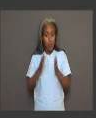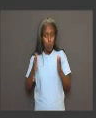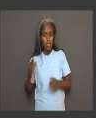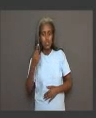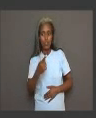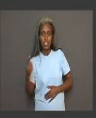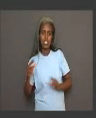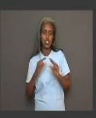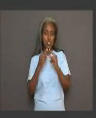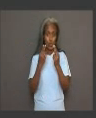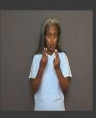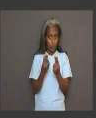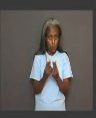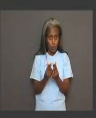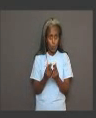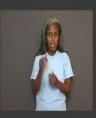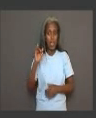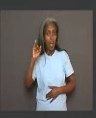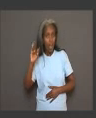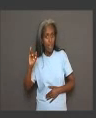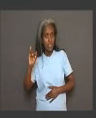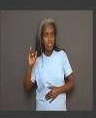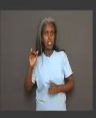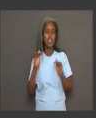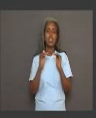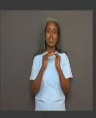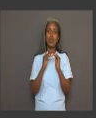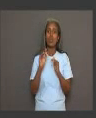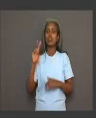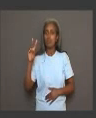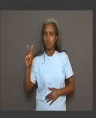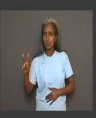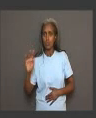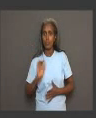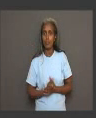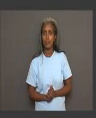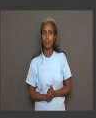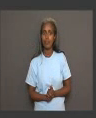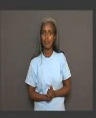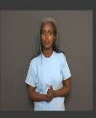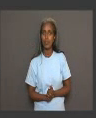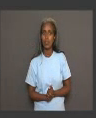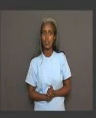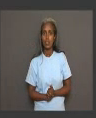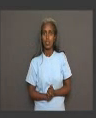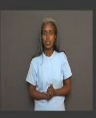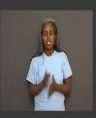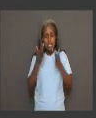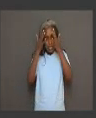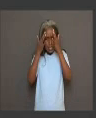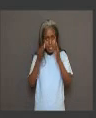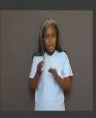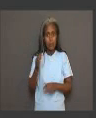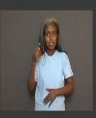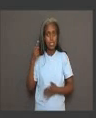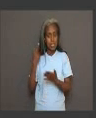each grouping I equals 2. We can determine